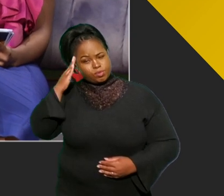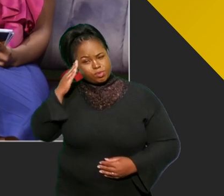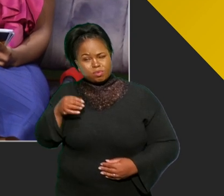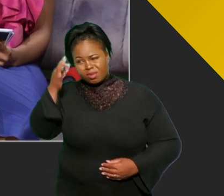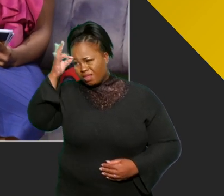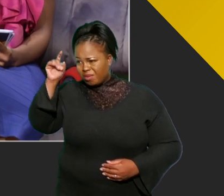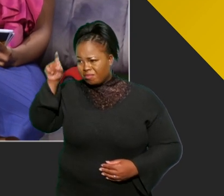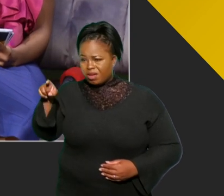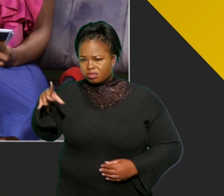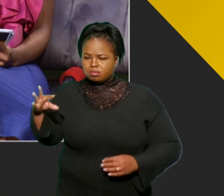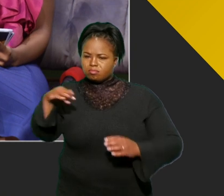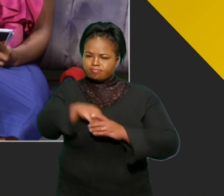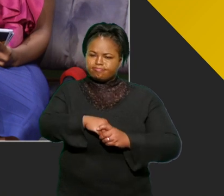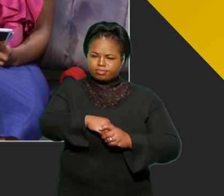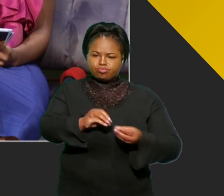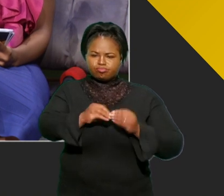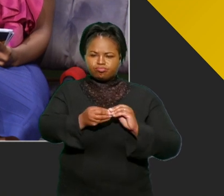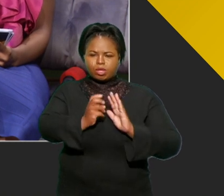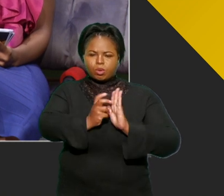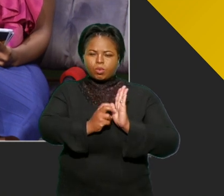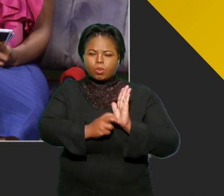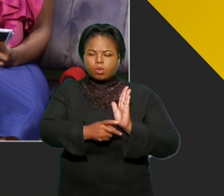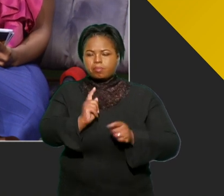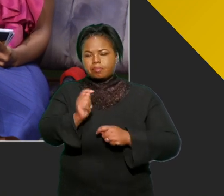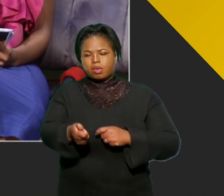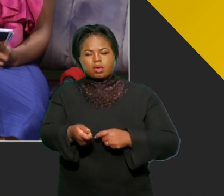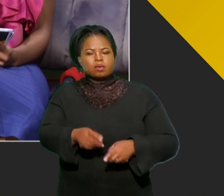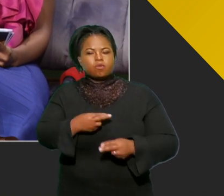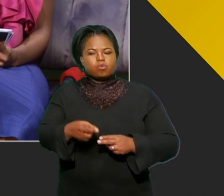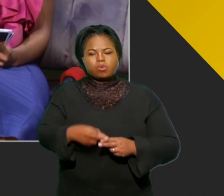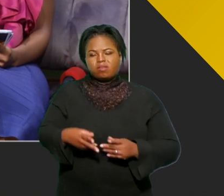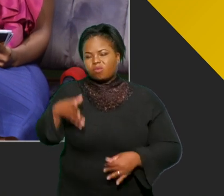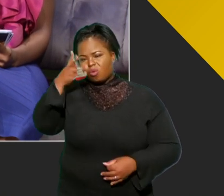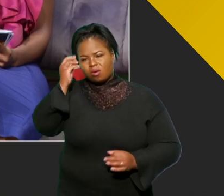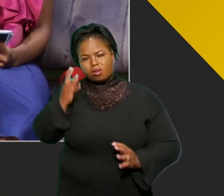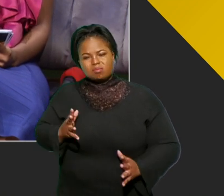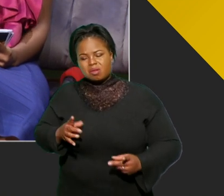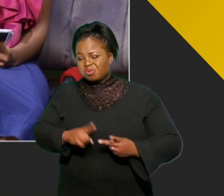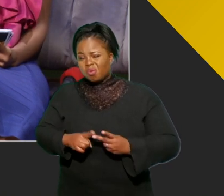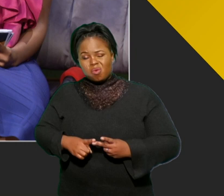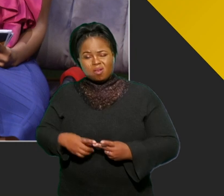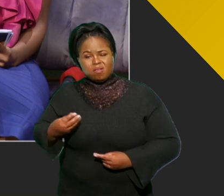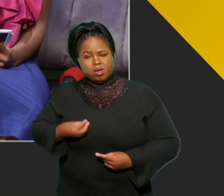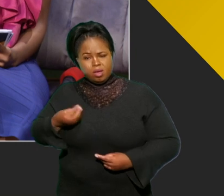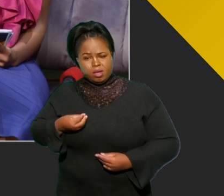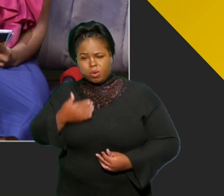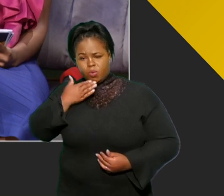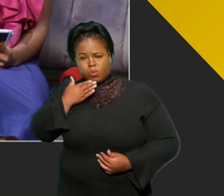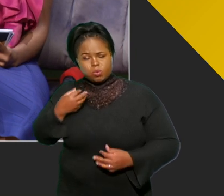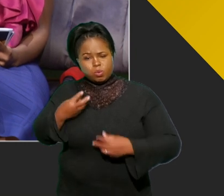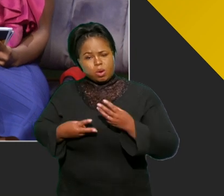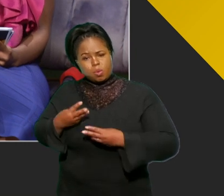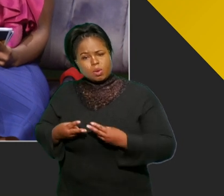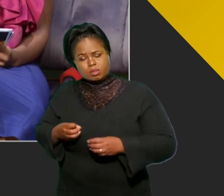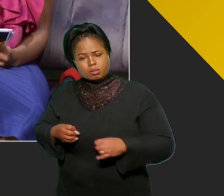should government step in and regulate the pricing of rental, whether it is for students or young professionals who are really just trying to start their lives and